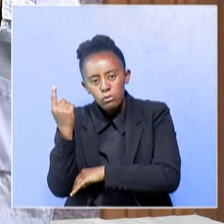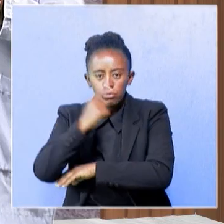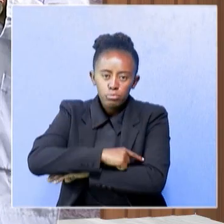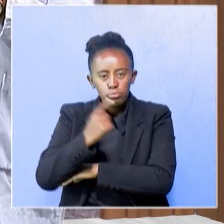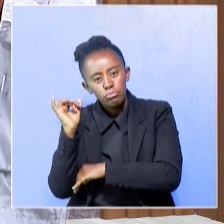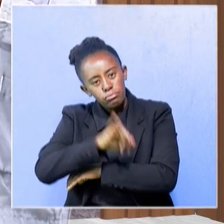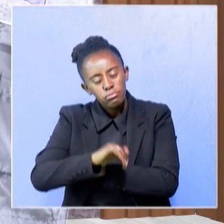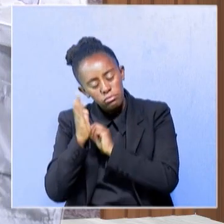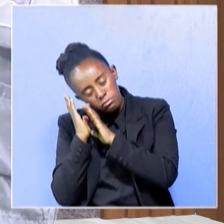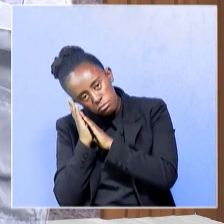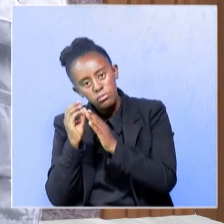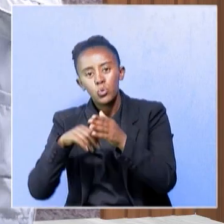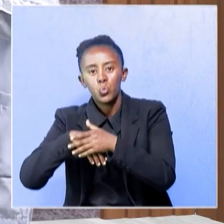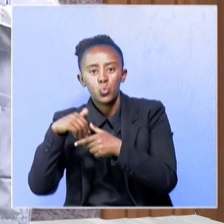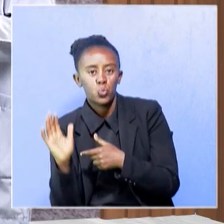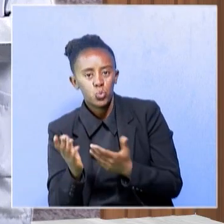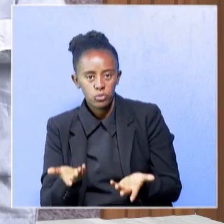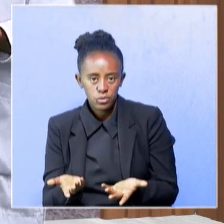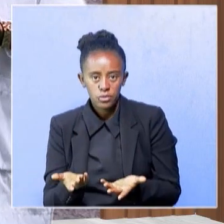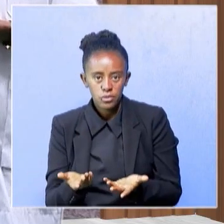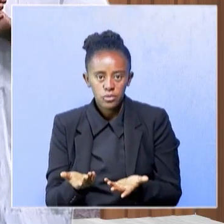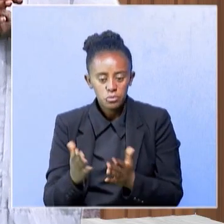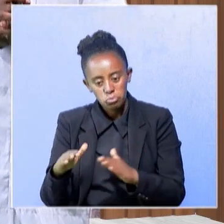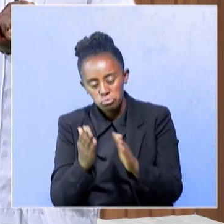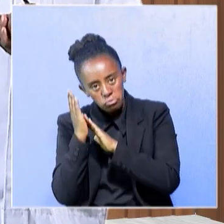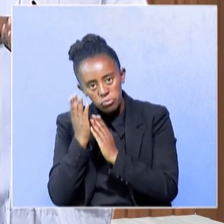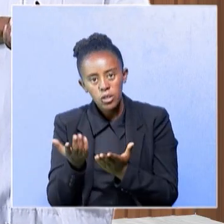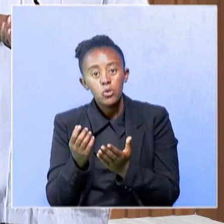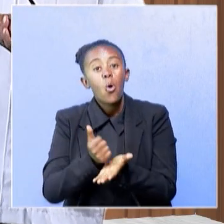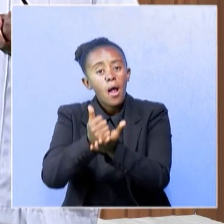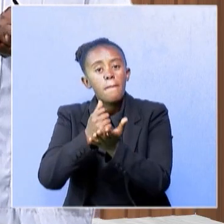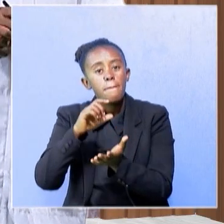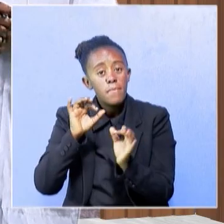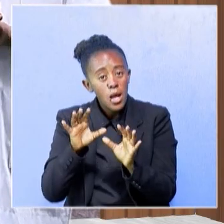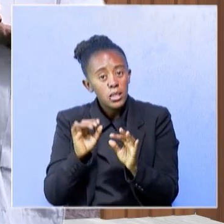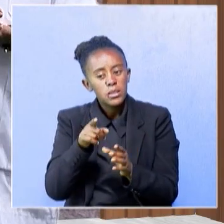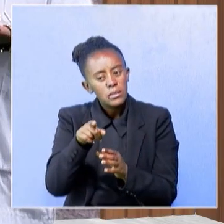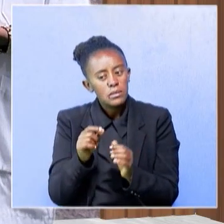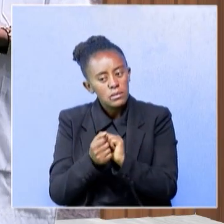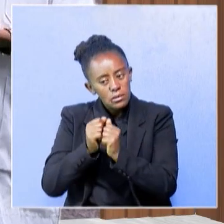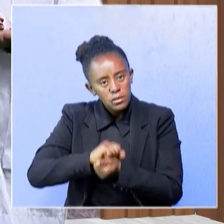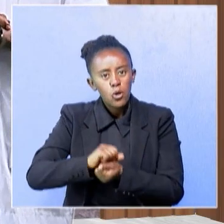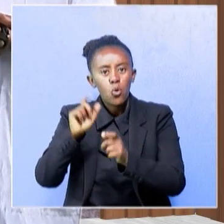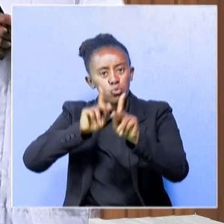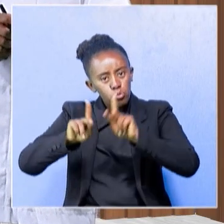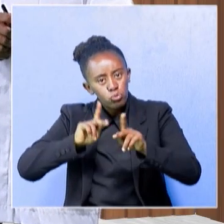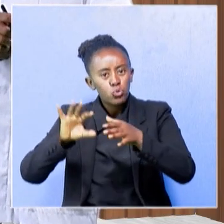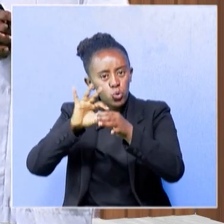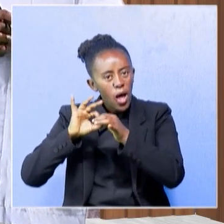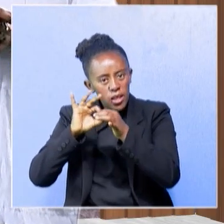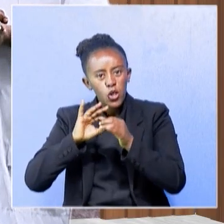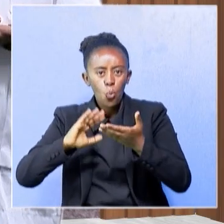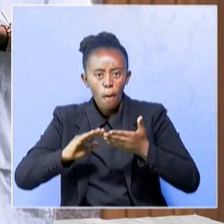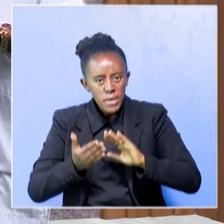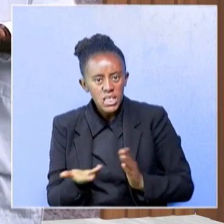street. Helpless. So in what way do we change the life of this community, this society, right?